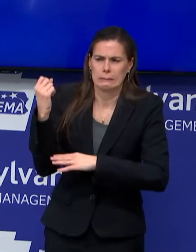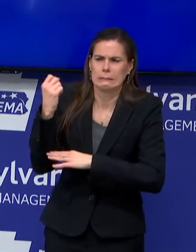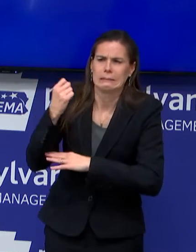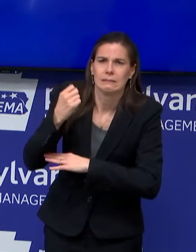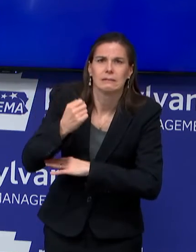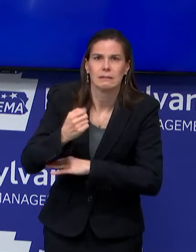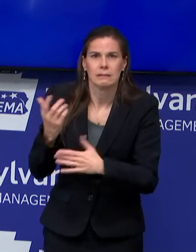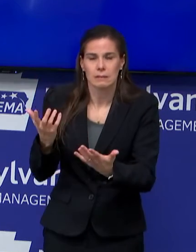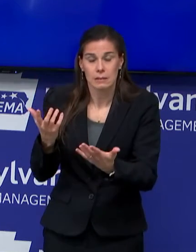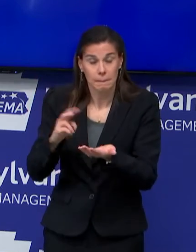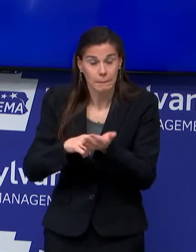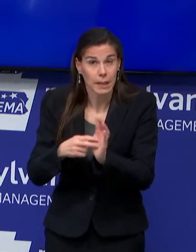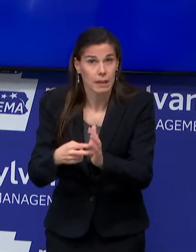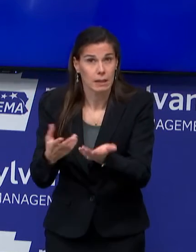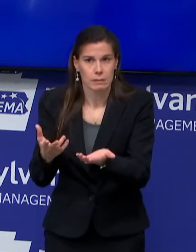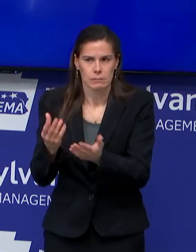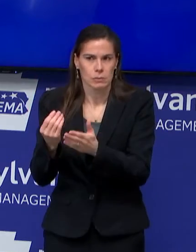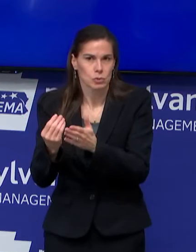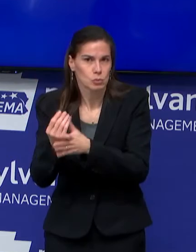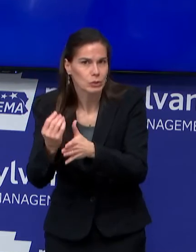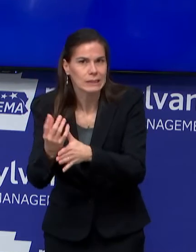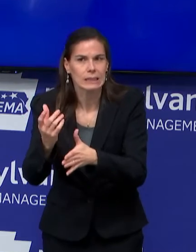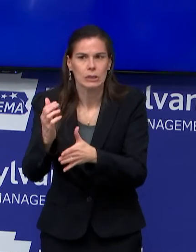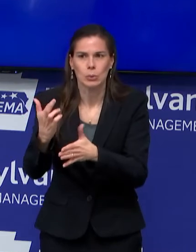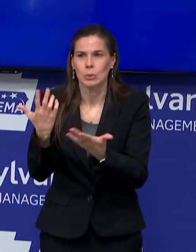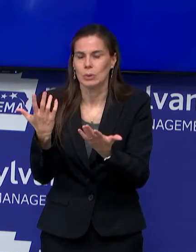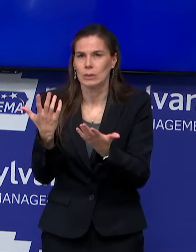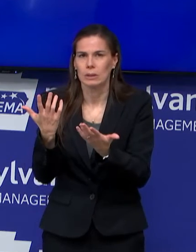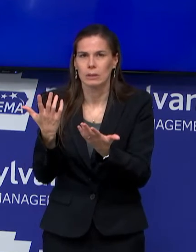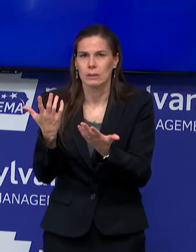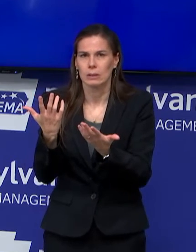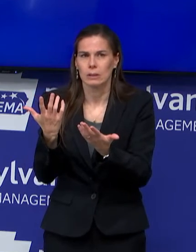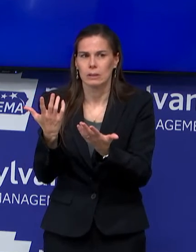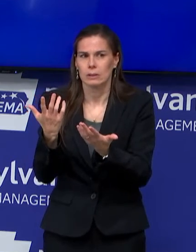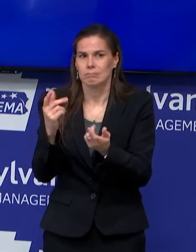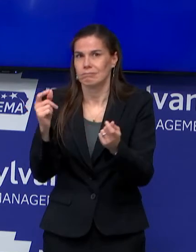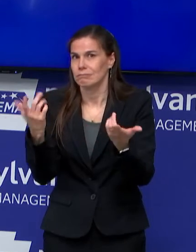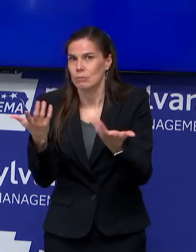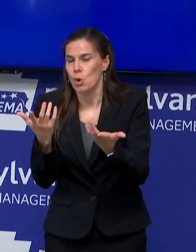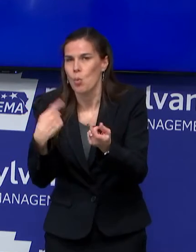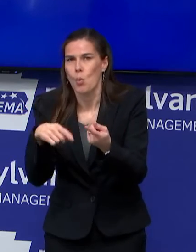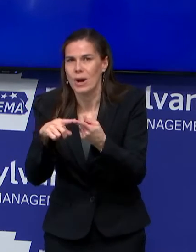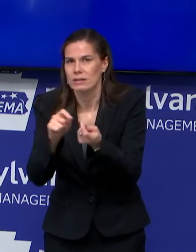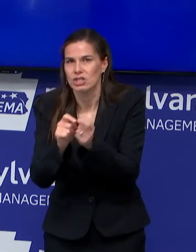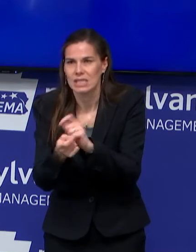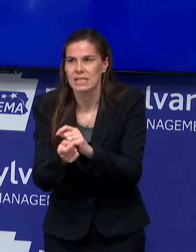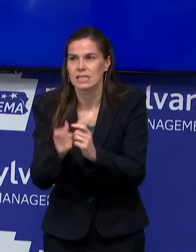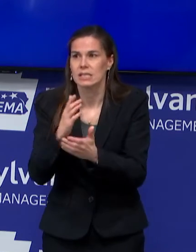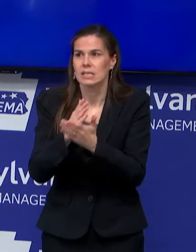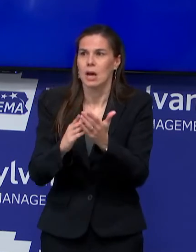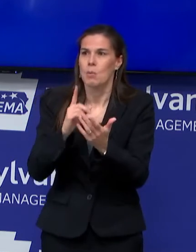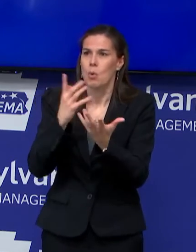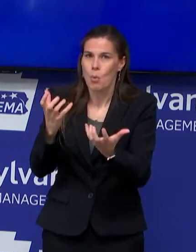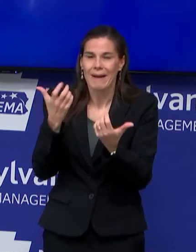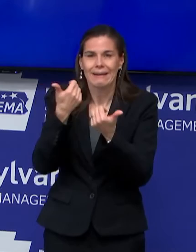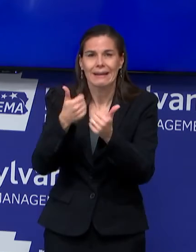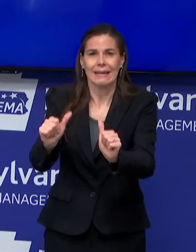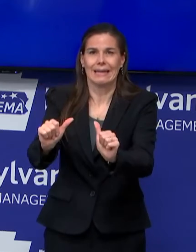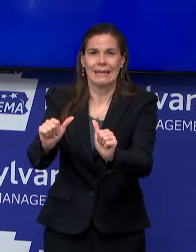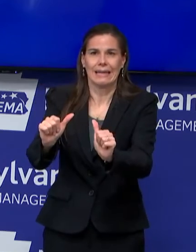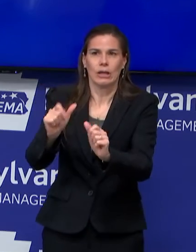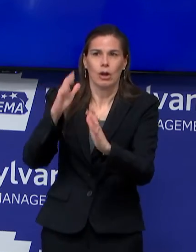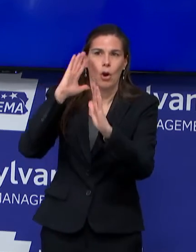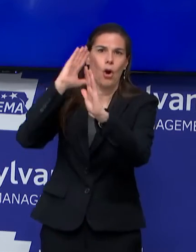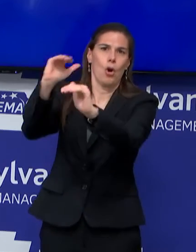that it could be, spring there, like early spring, there could be some changes? I mean, I think some of them are looking for any light at the end of the